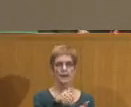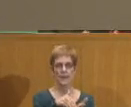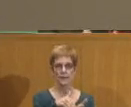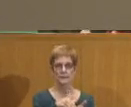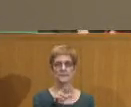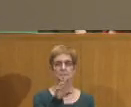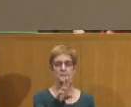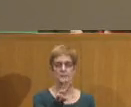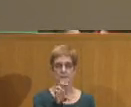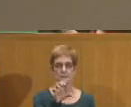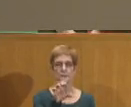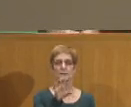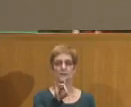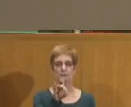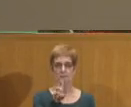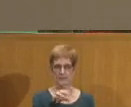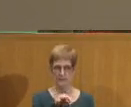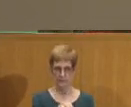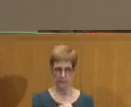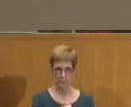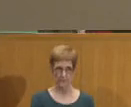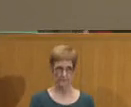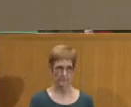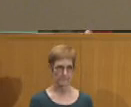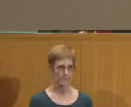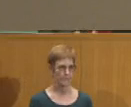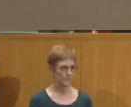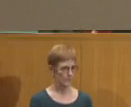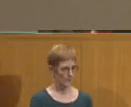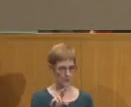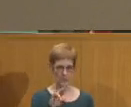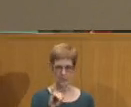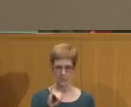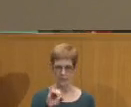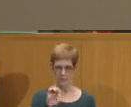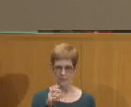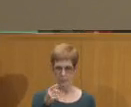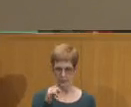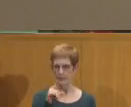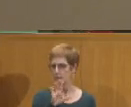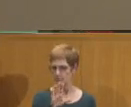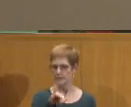67,713 votes. Braxton Winston II, elected